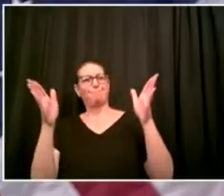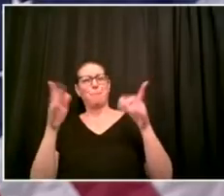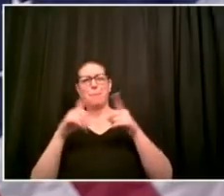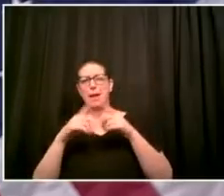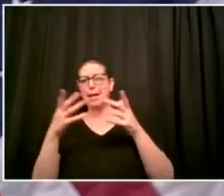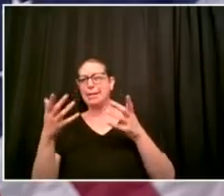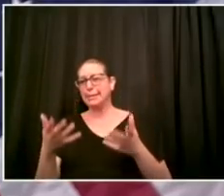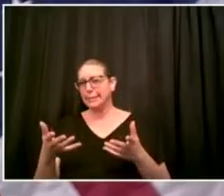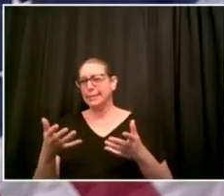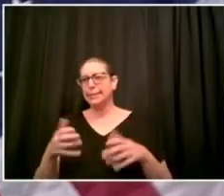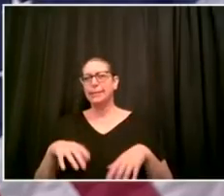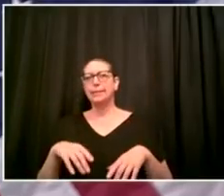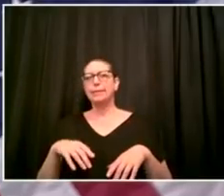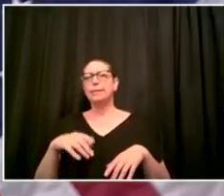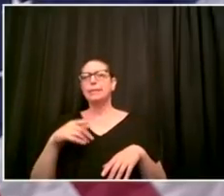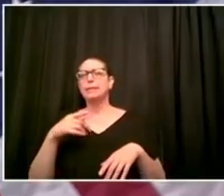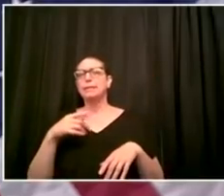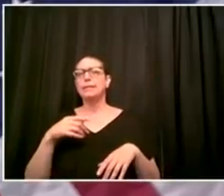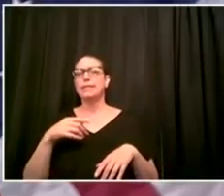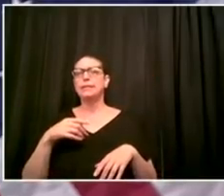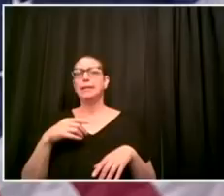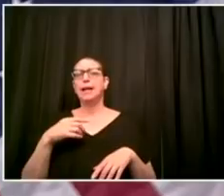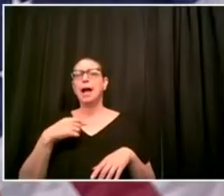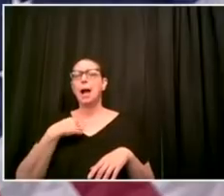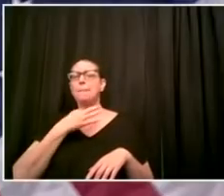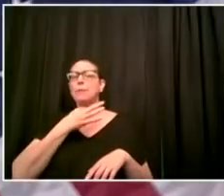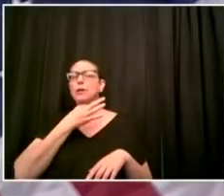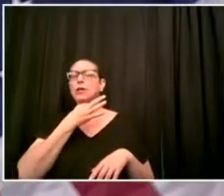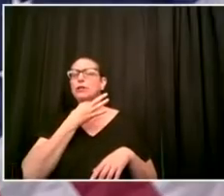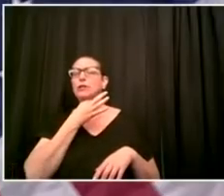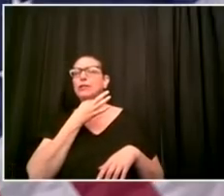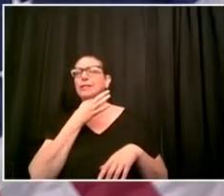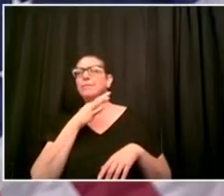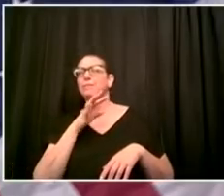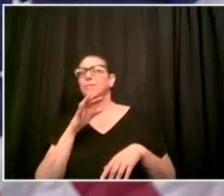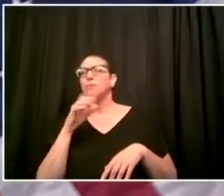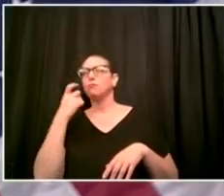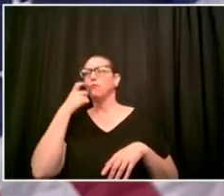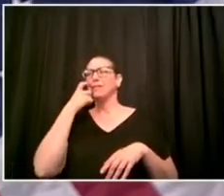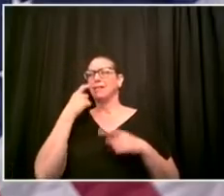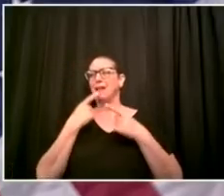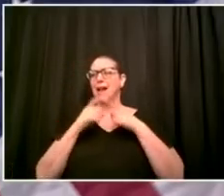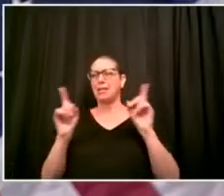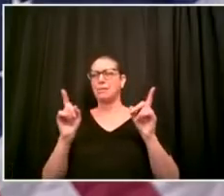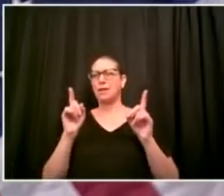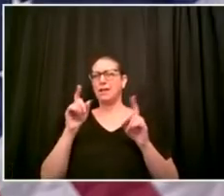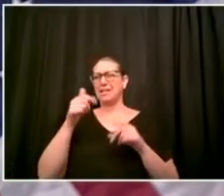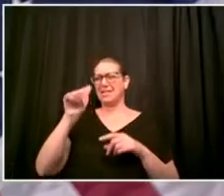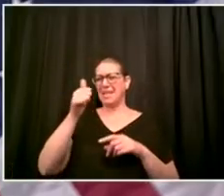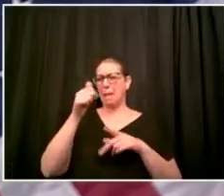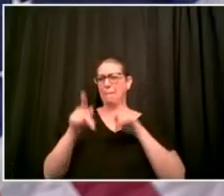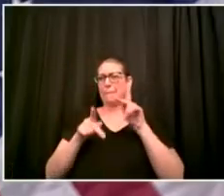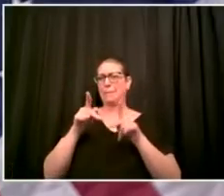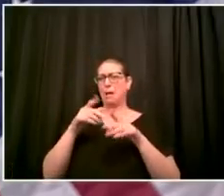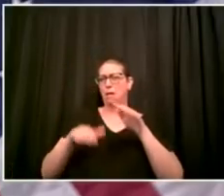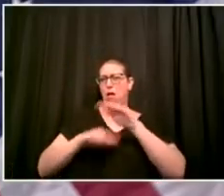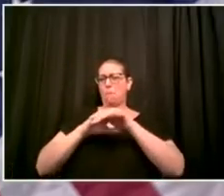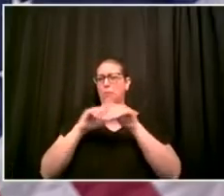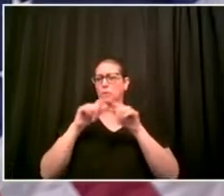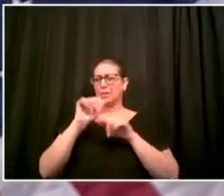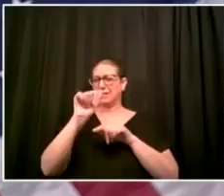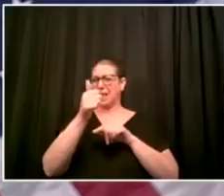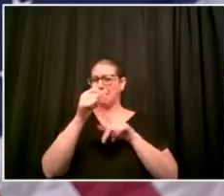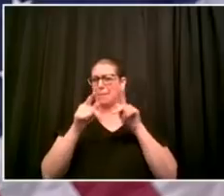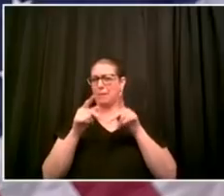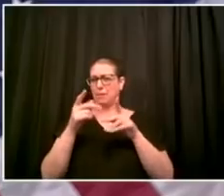with that? Yeah, no, the 10 people, thank you for the question, Gloria, because I always want to make sure I'm clear. The 10 people